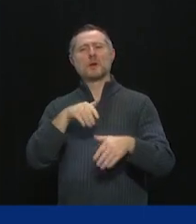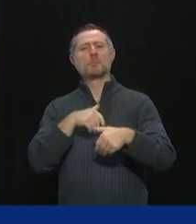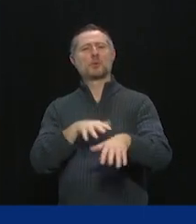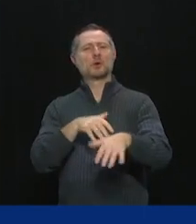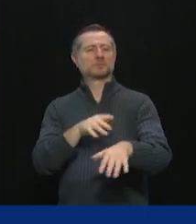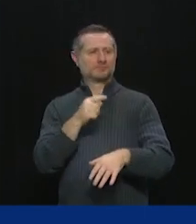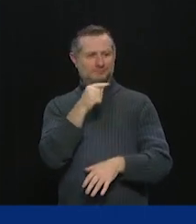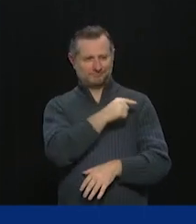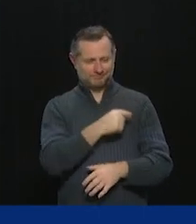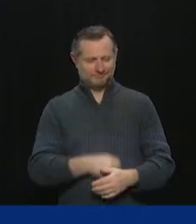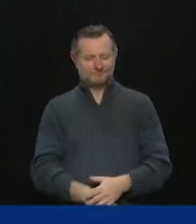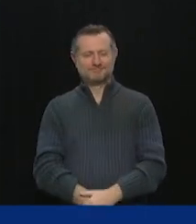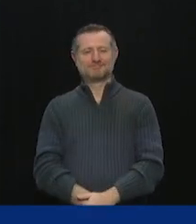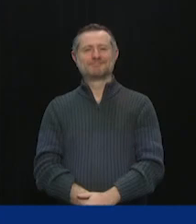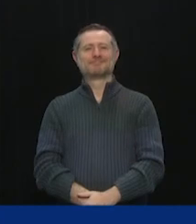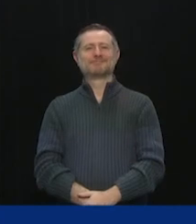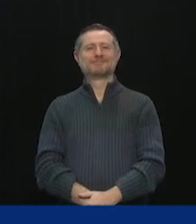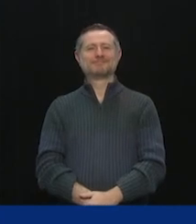Congressman